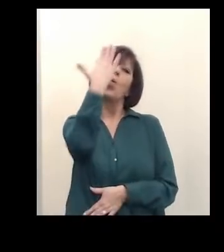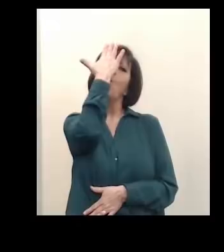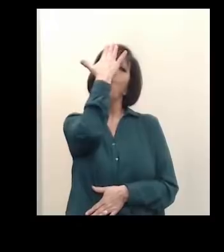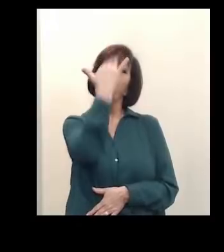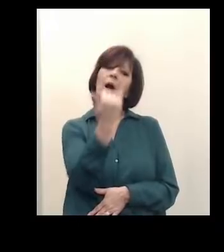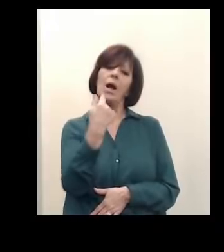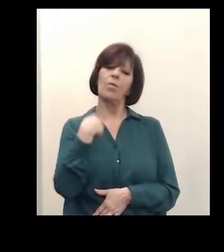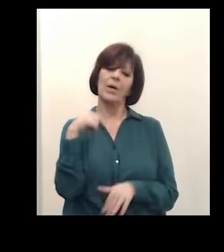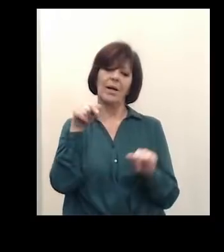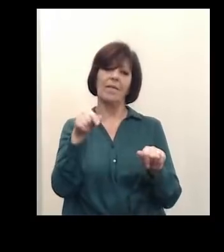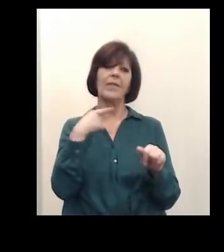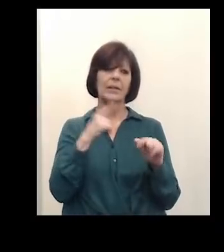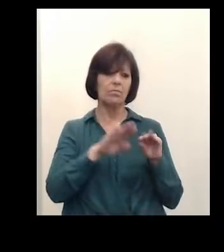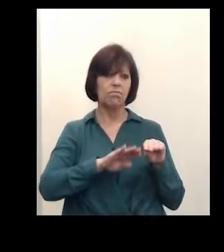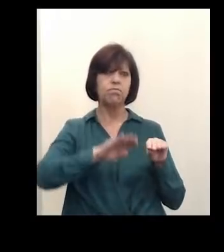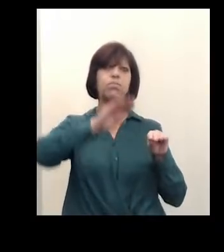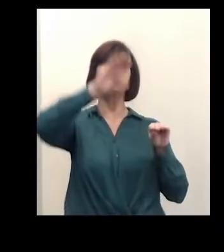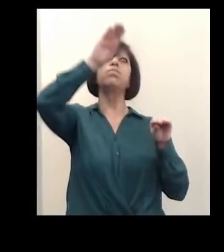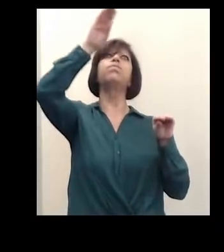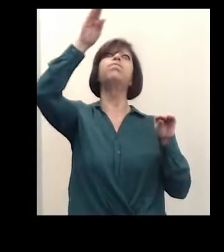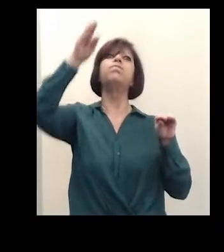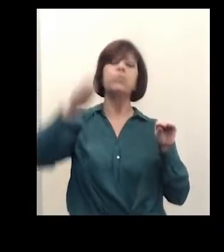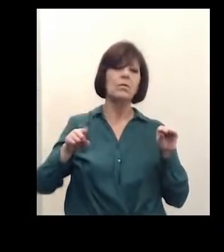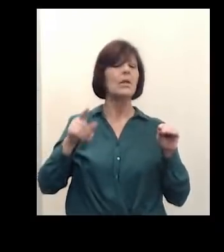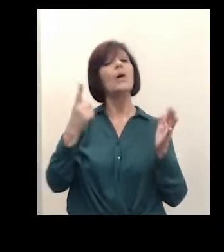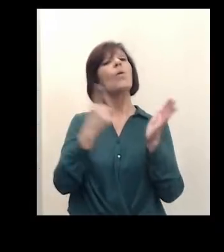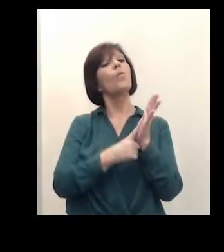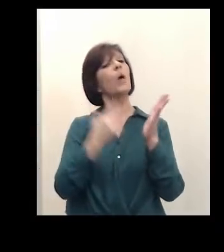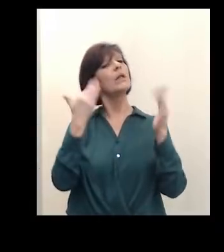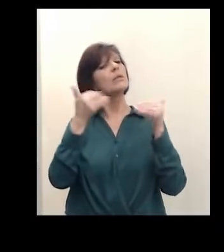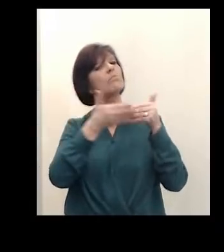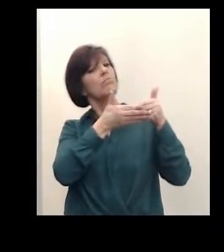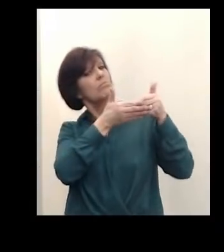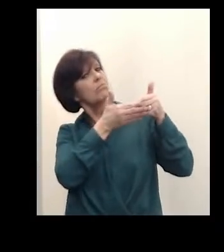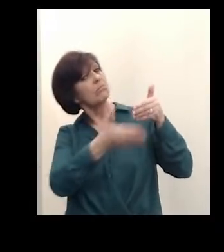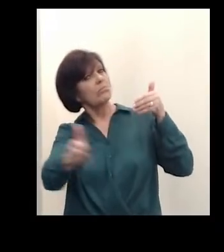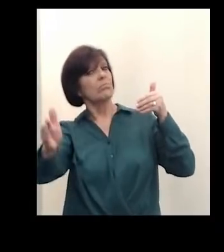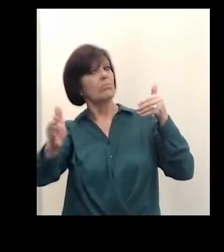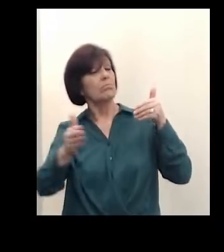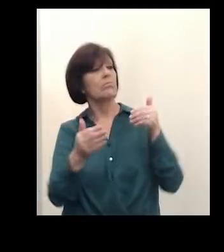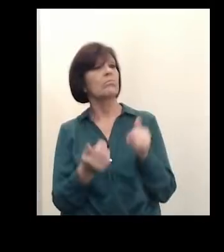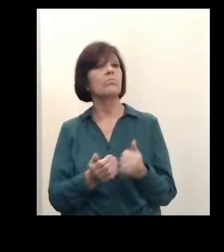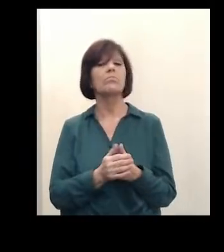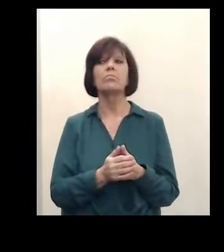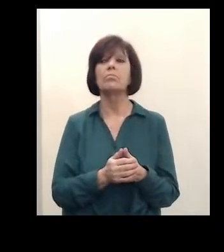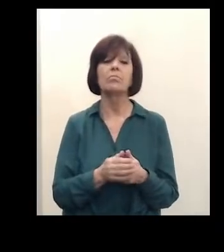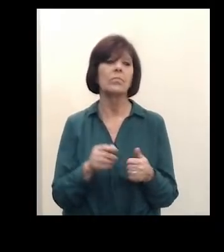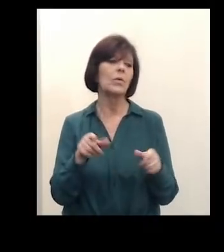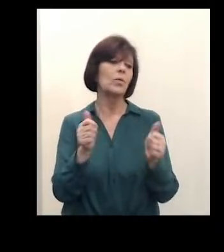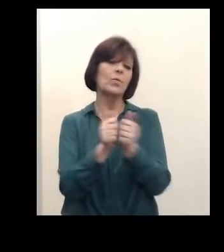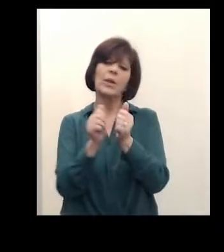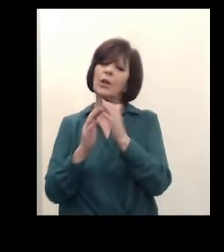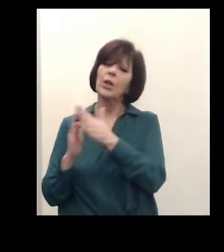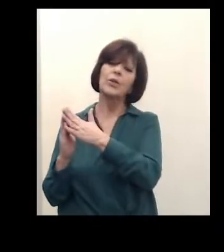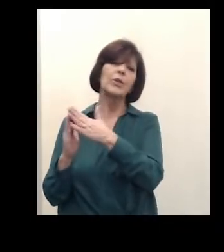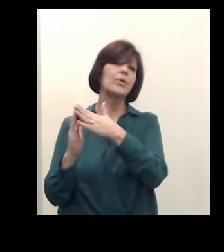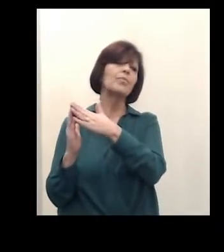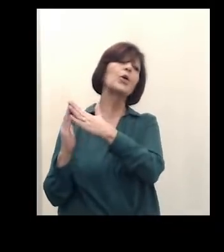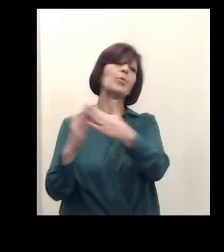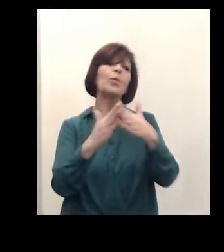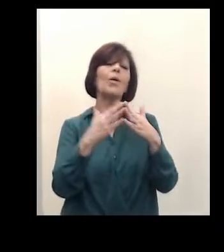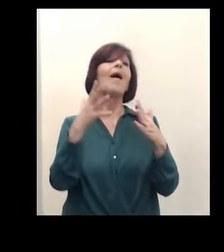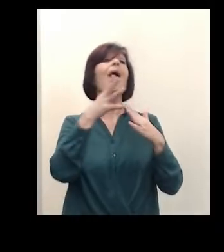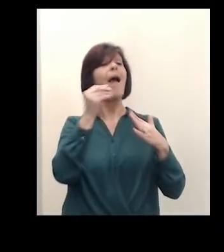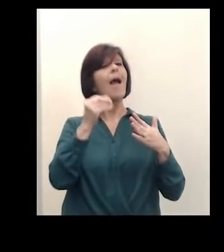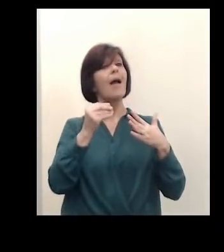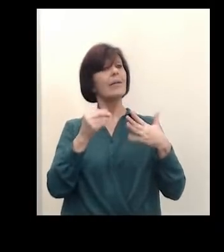these waves and what we can expect going forward as a community and a nation, because he is a